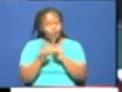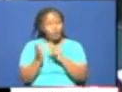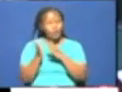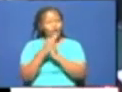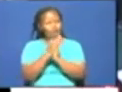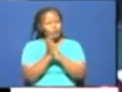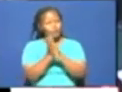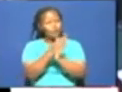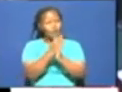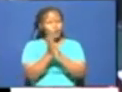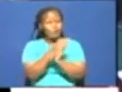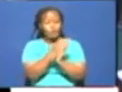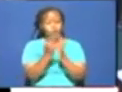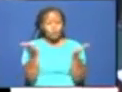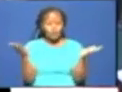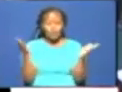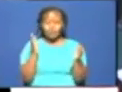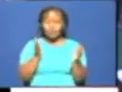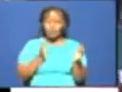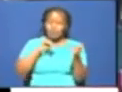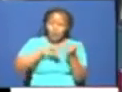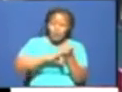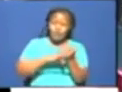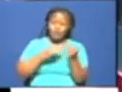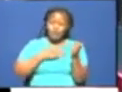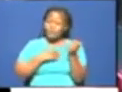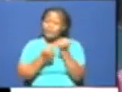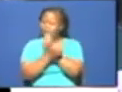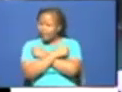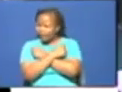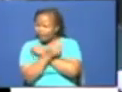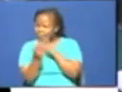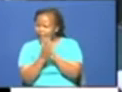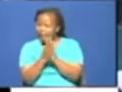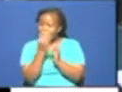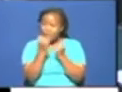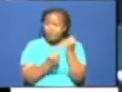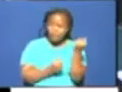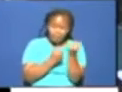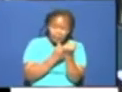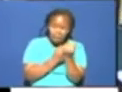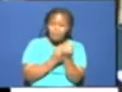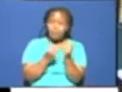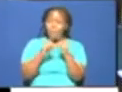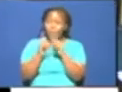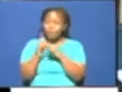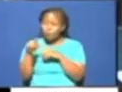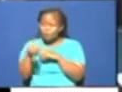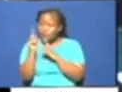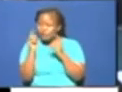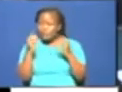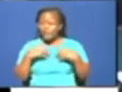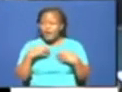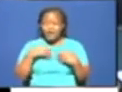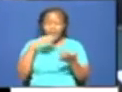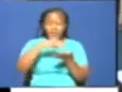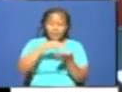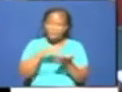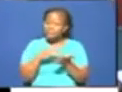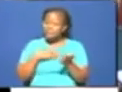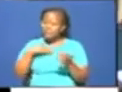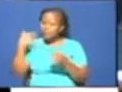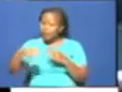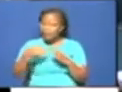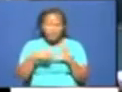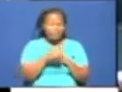Mama Aida's love and support. She became a constant guest of the police cells